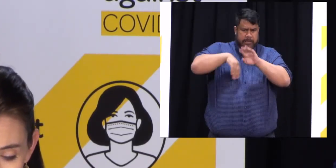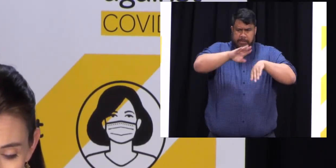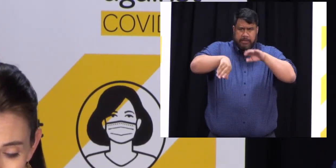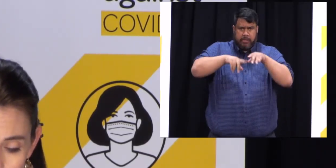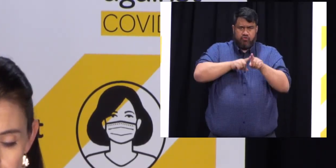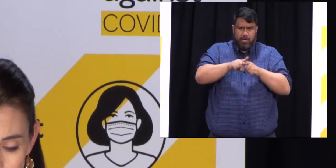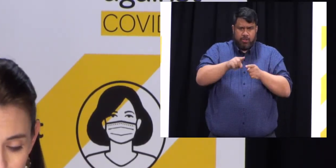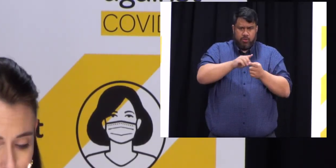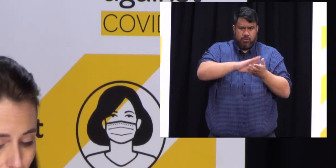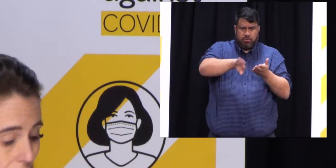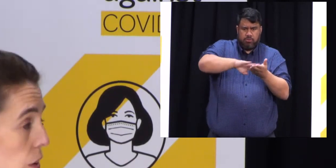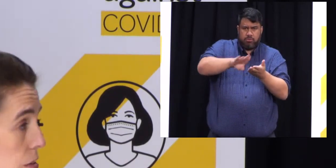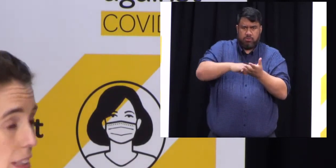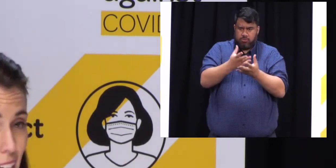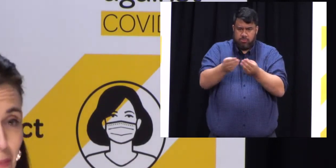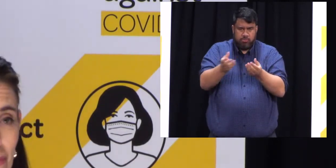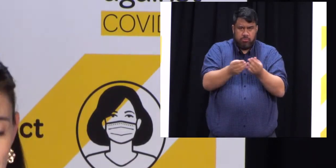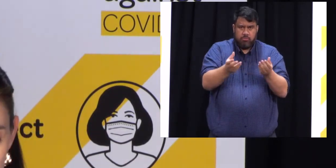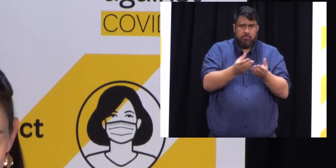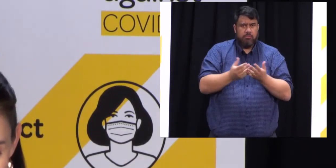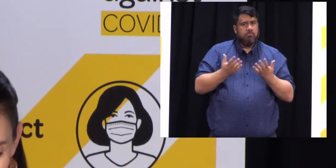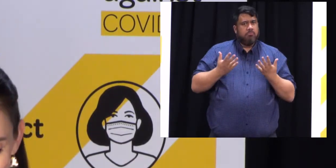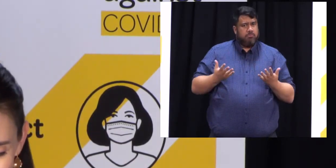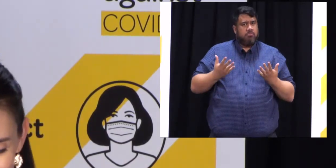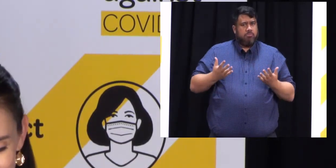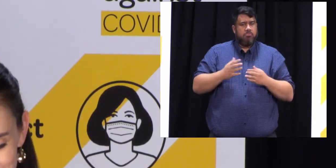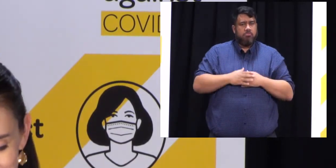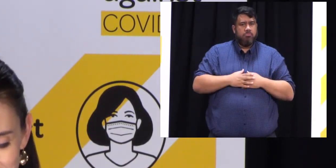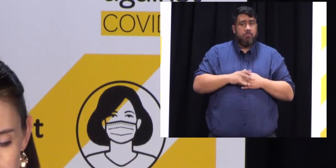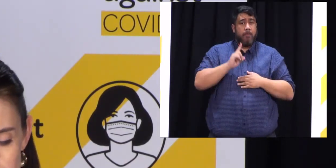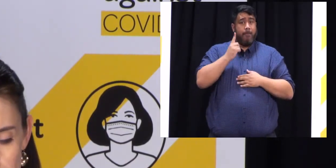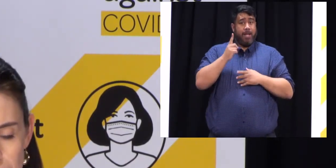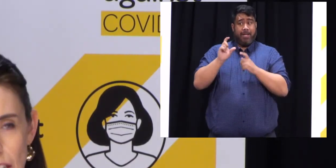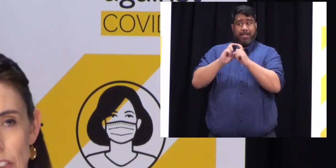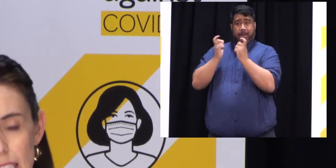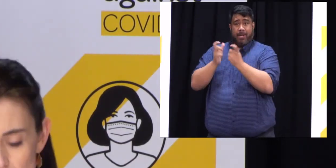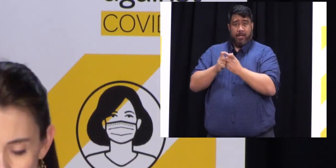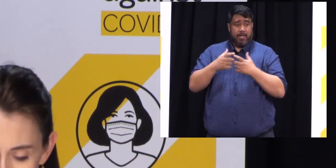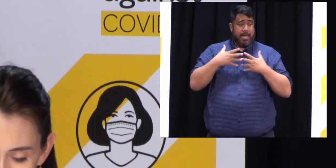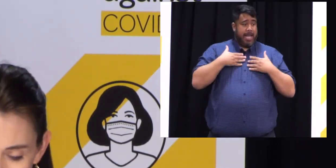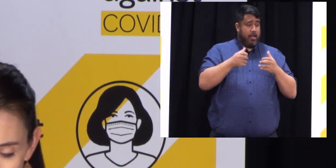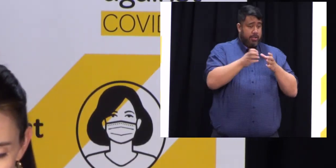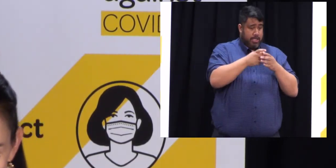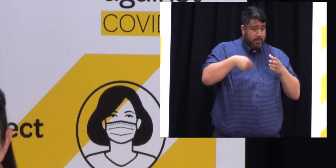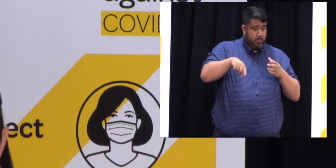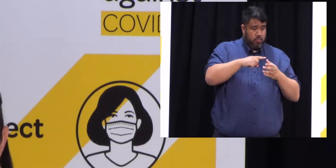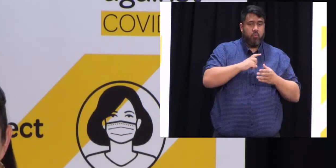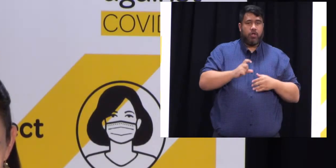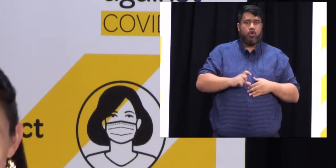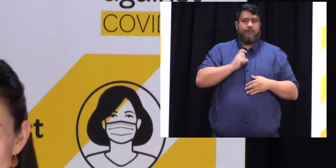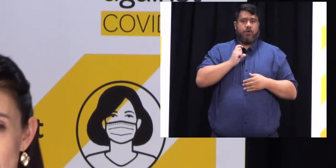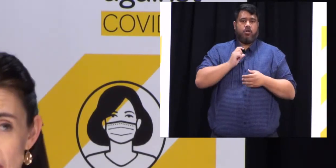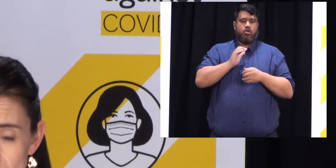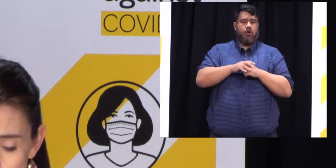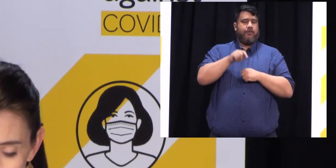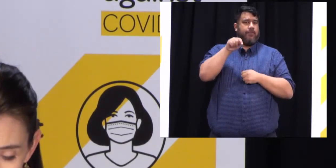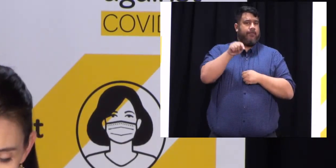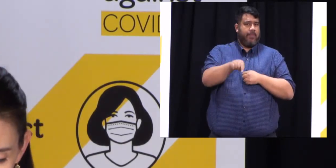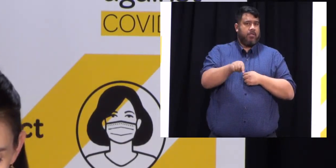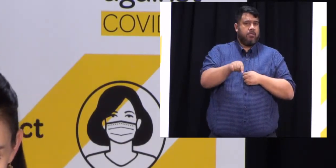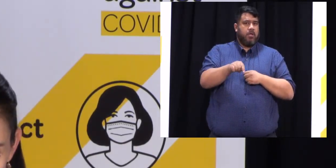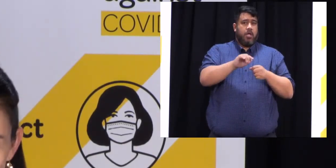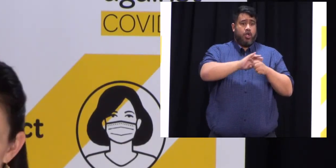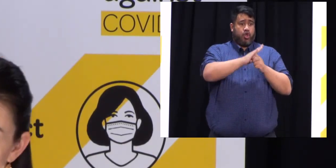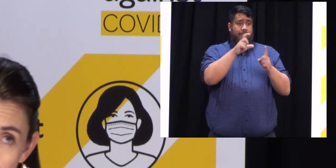tell you that Cabinet and the health team remain confident. Delta has changed the rules of the game, but we've changed our